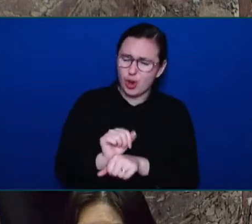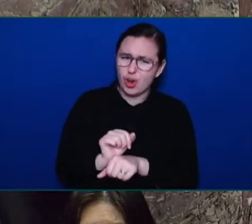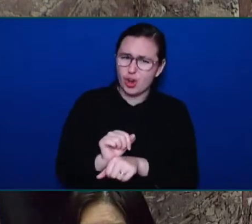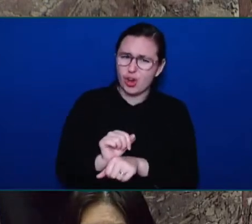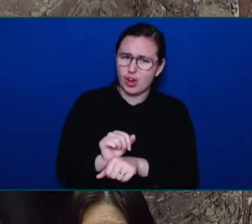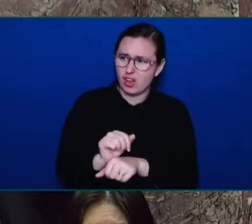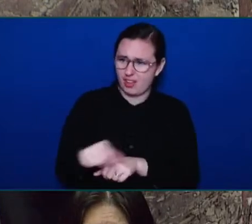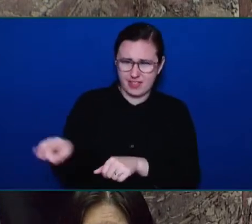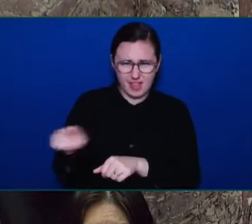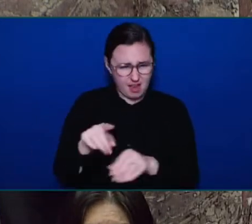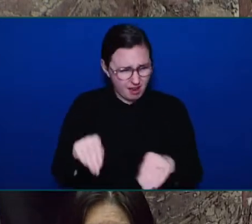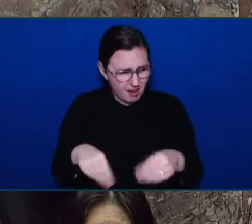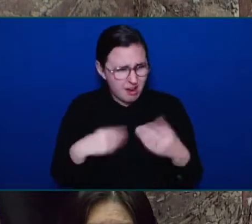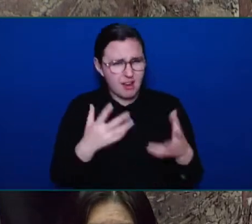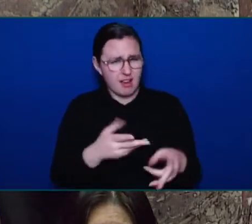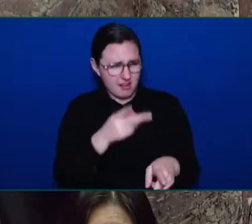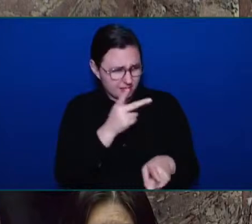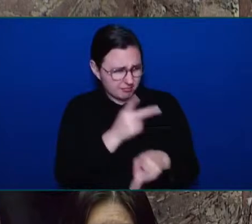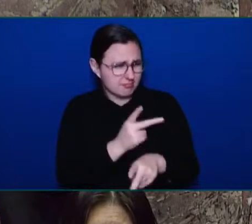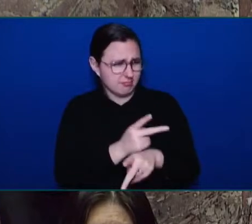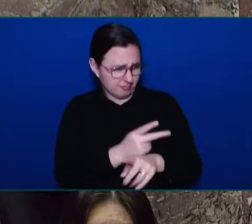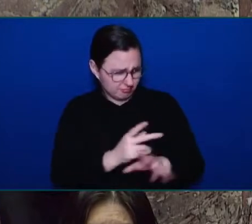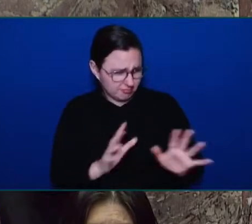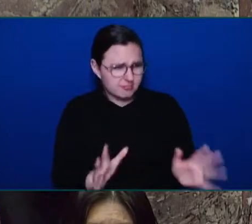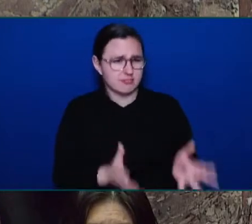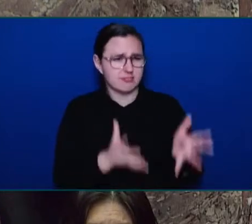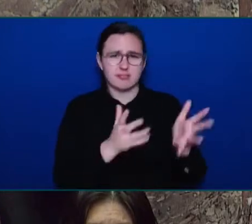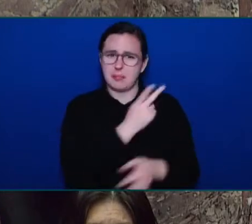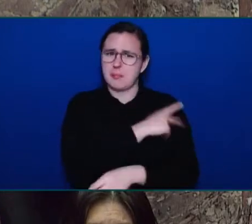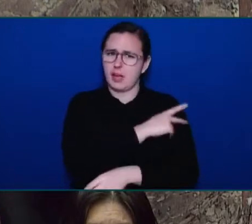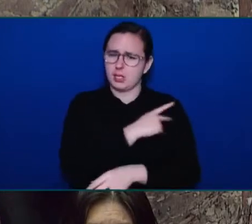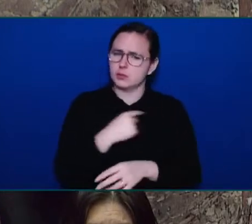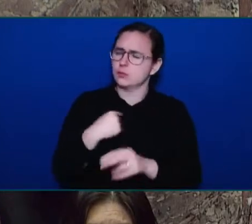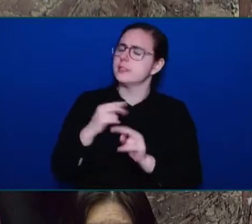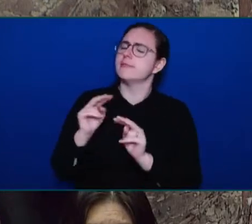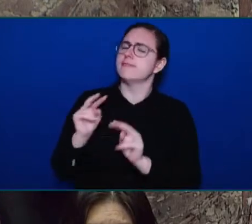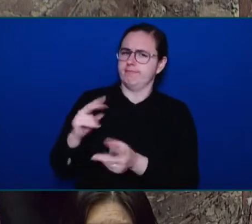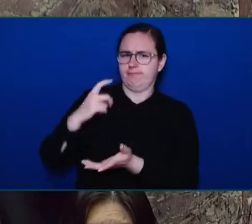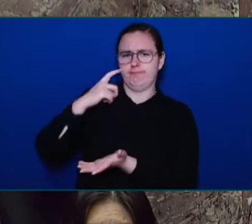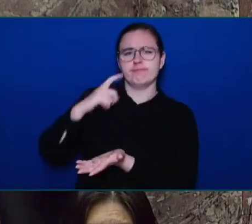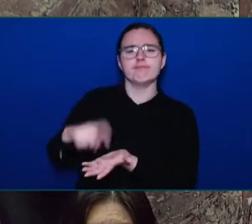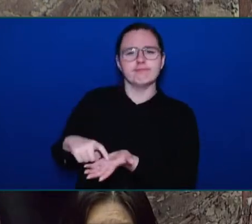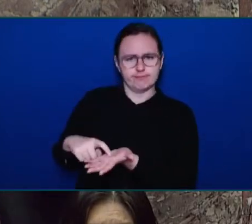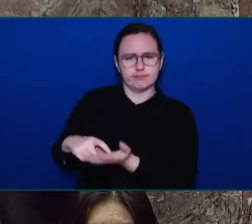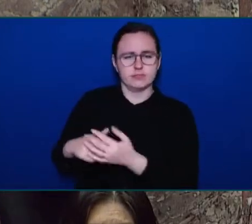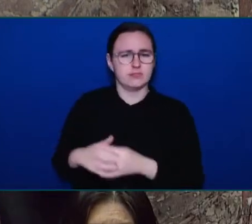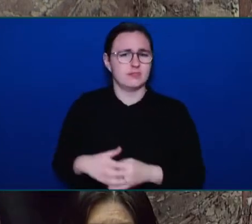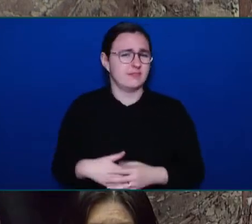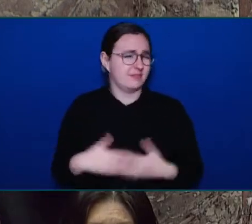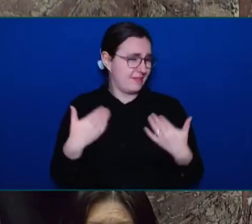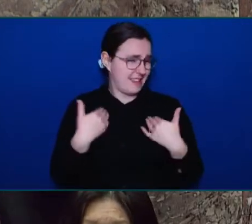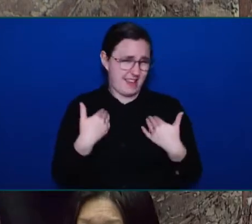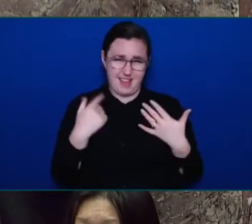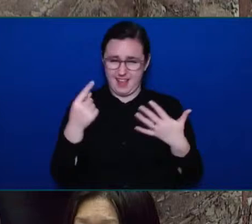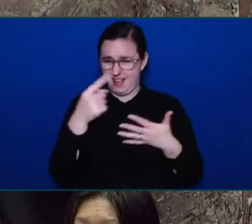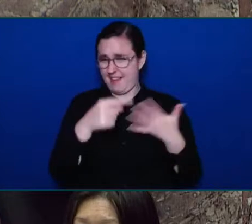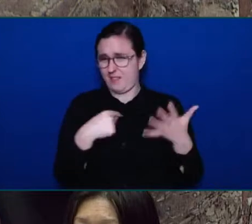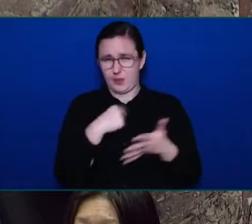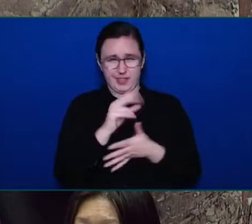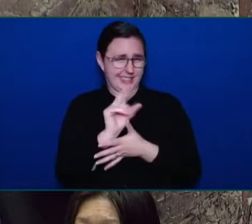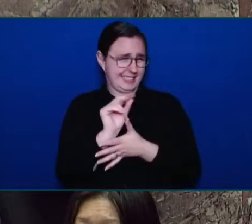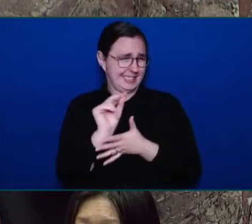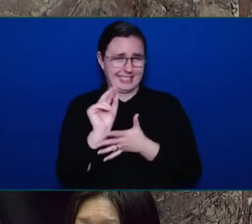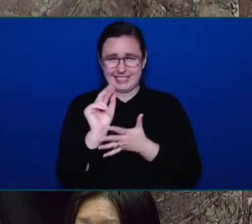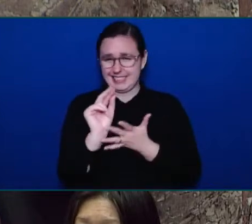we have continued to take steps, dozens of steps, to ensure a stronger public health care system and to work against,